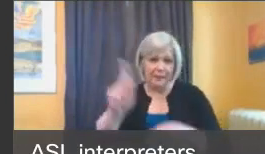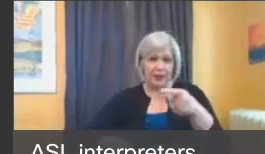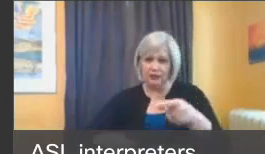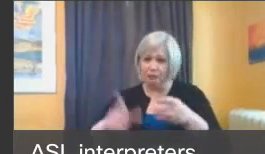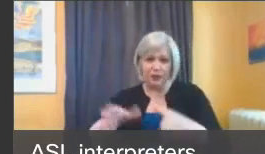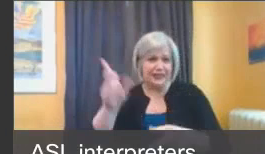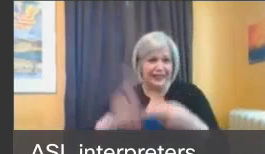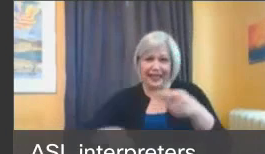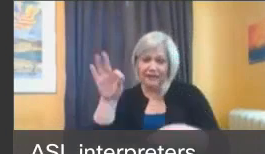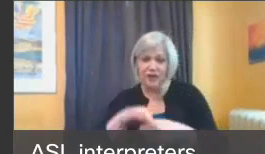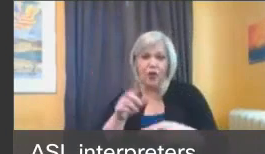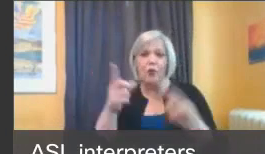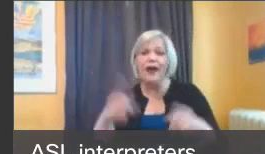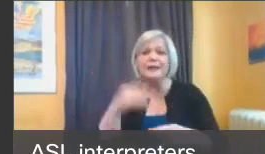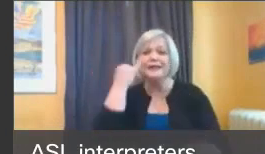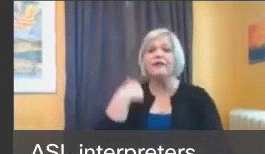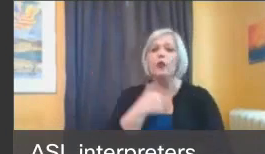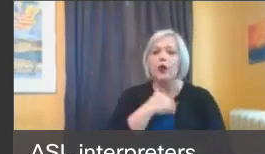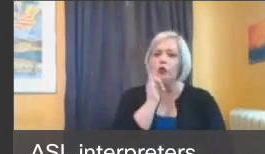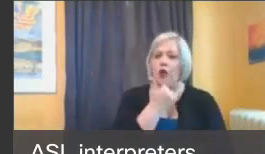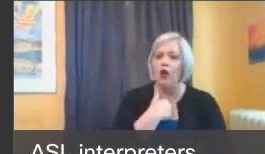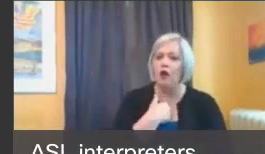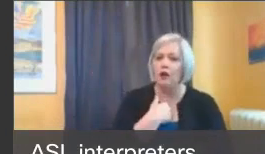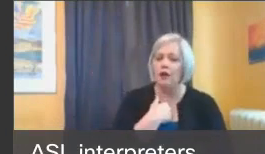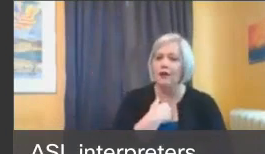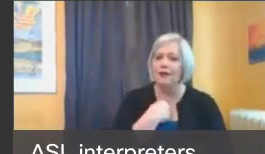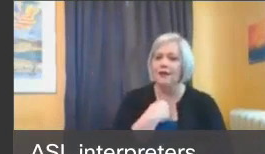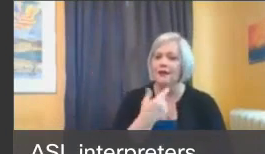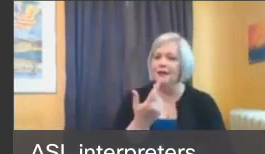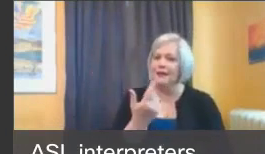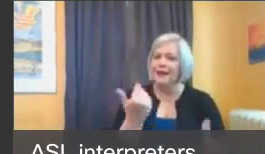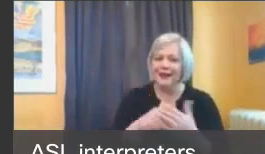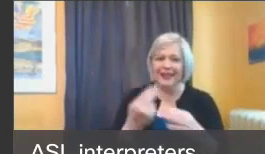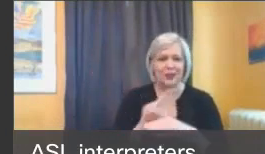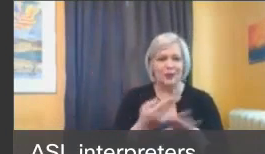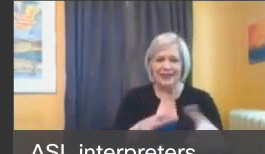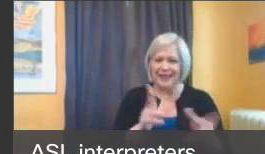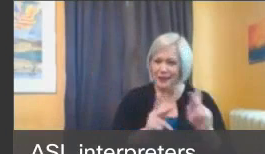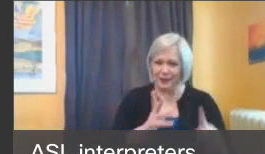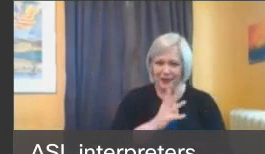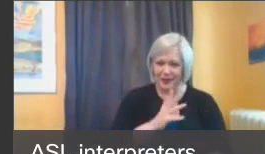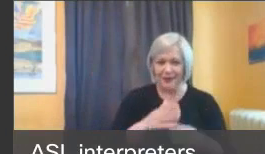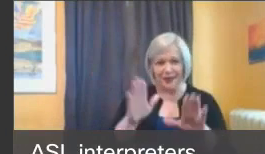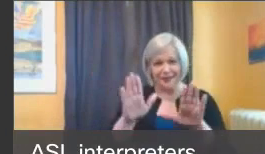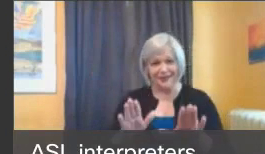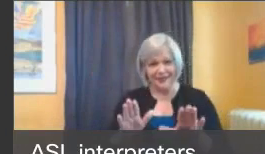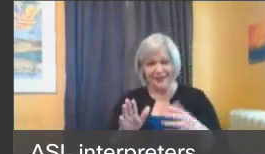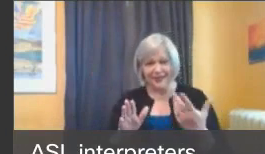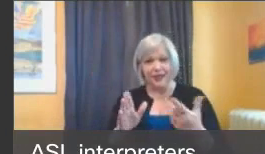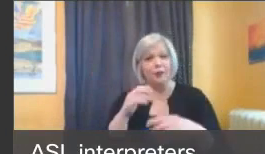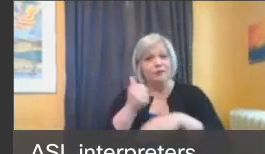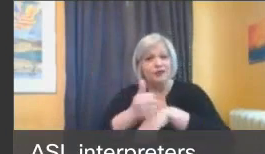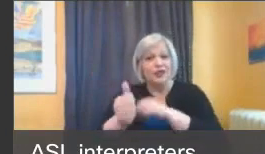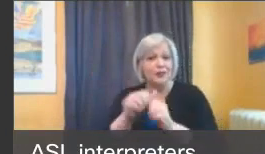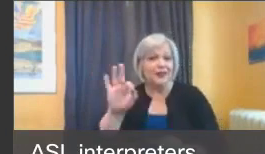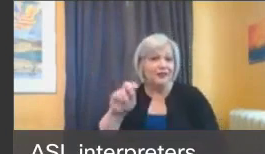what do we do if it turns out to be a clerical error? And again, you know, we use dead people as an example, but another great example is somebody convicted of a felony